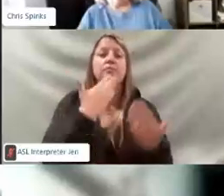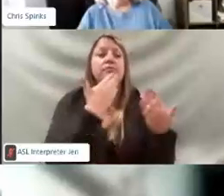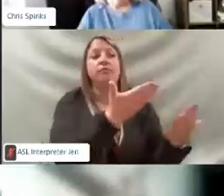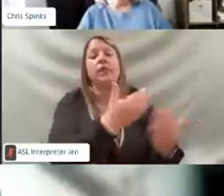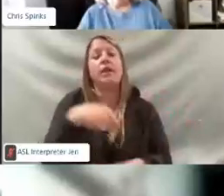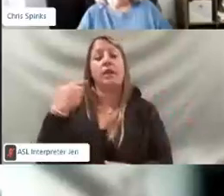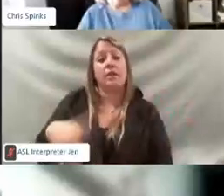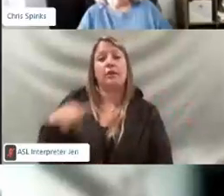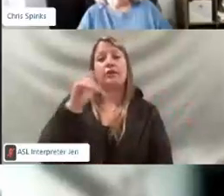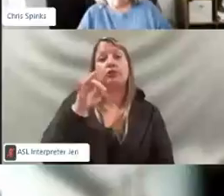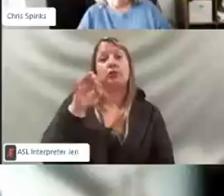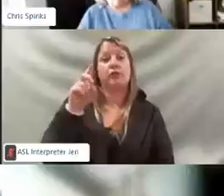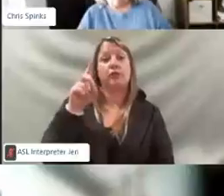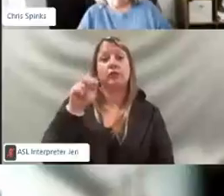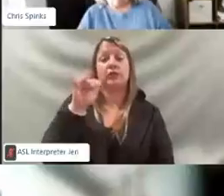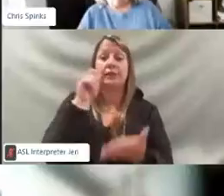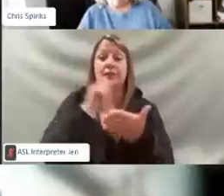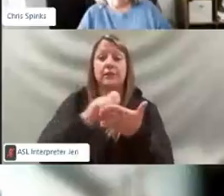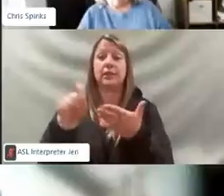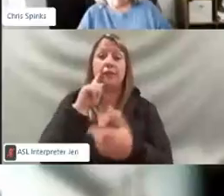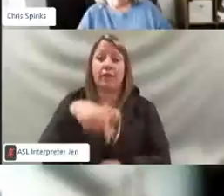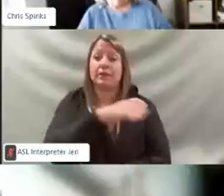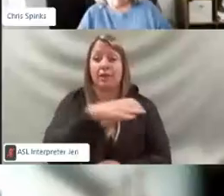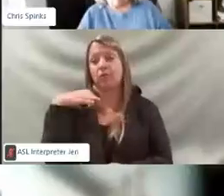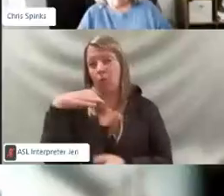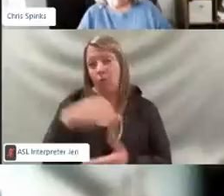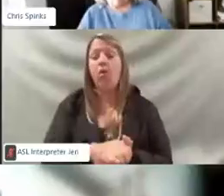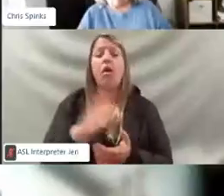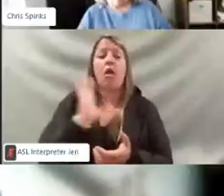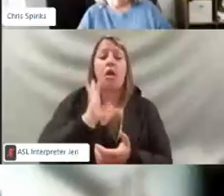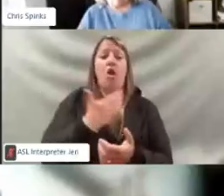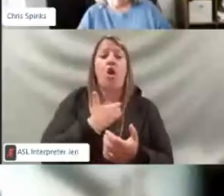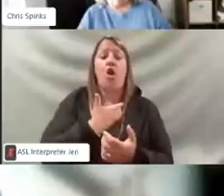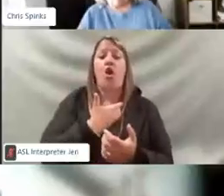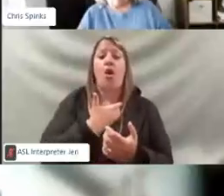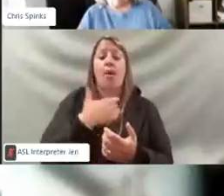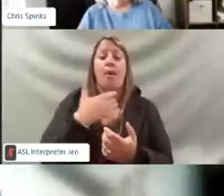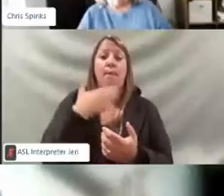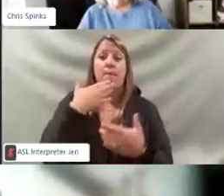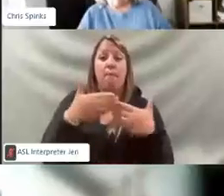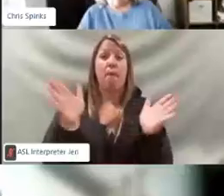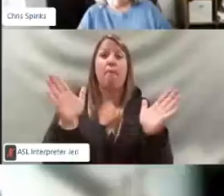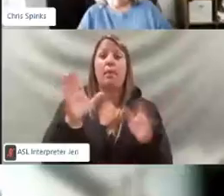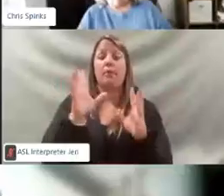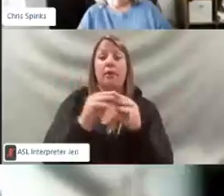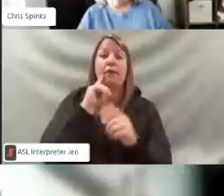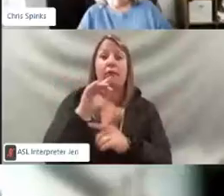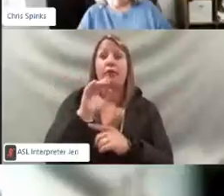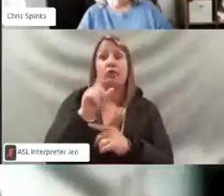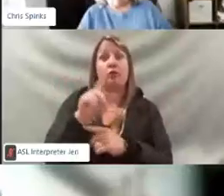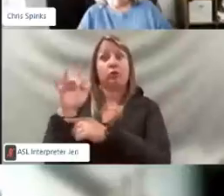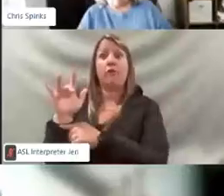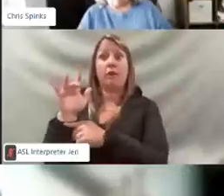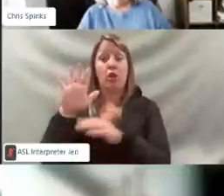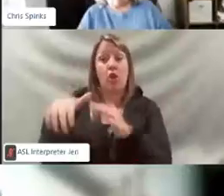This is Jennifer David, the secretary for the council. Our upcoming public meetings for 2025.